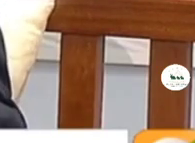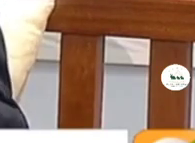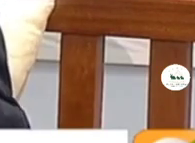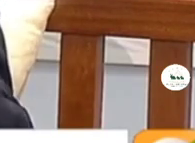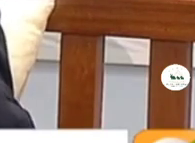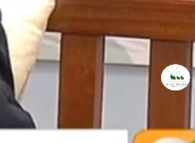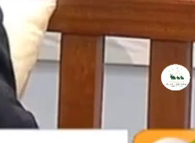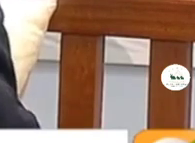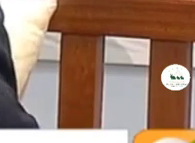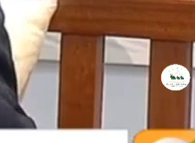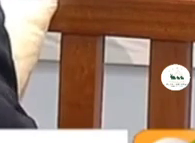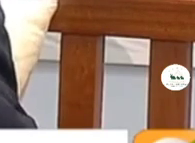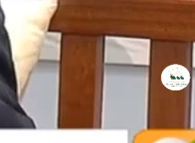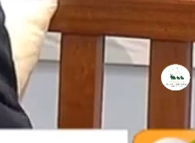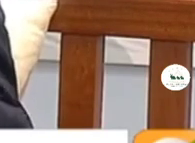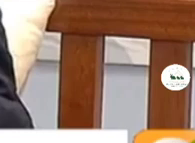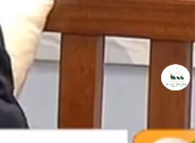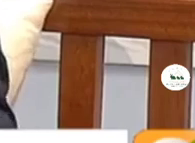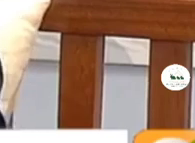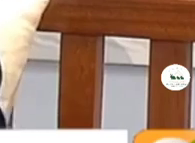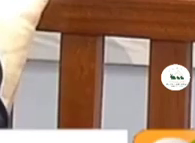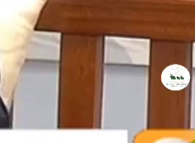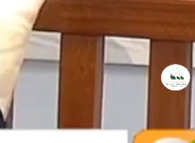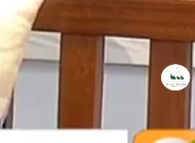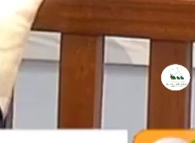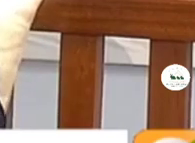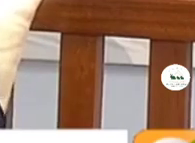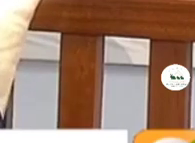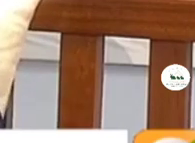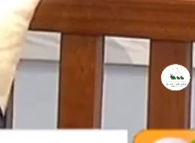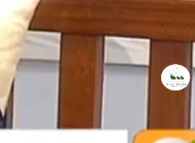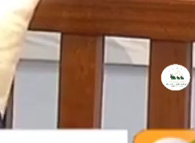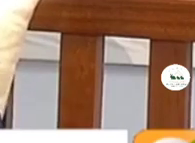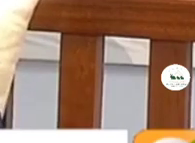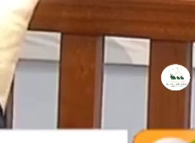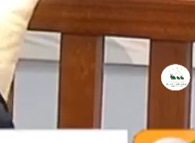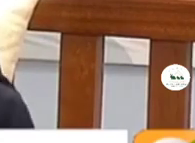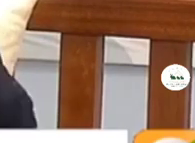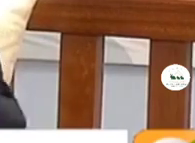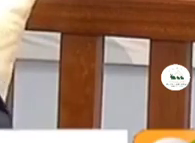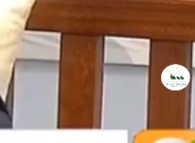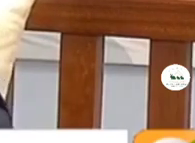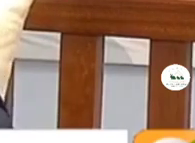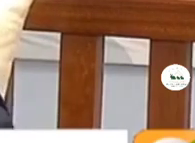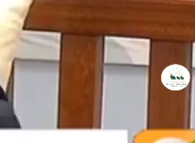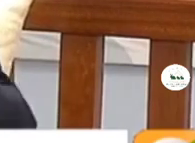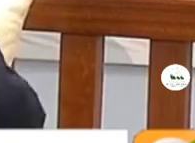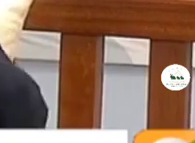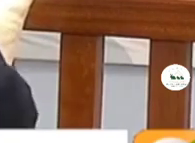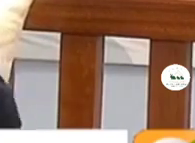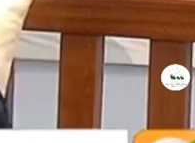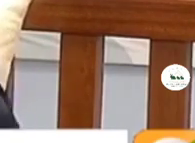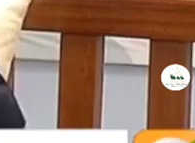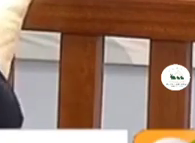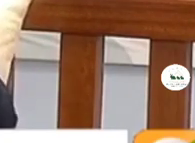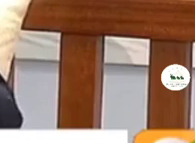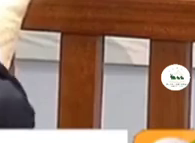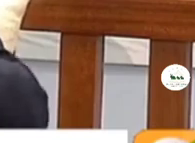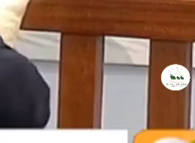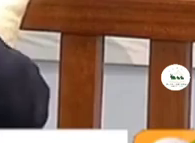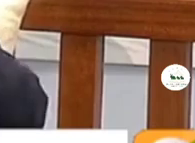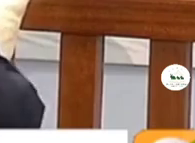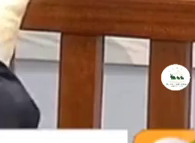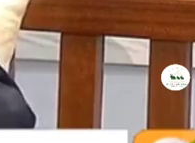must have university degrees. Not that degrees make people to be better, but the possession